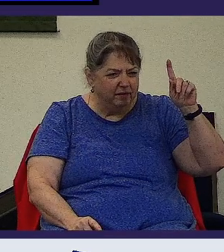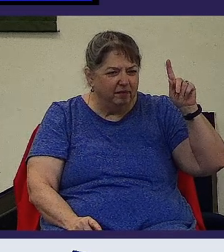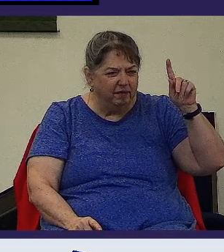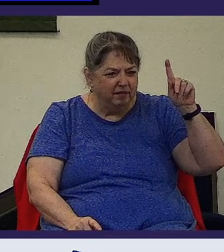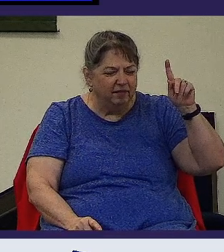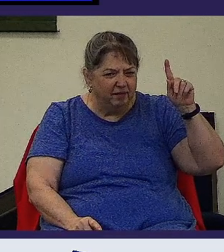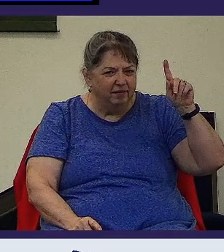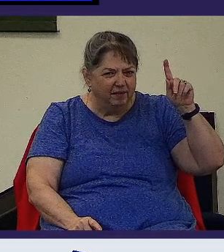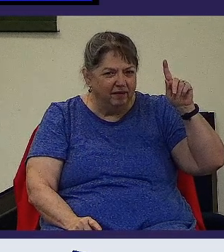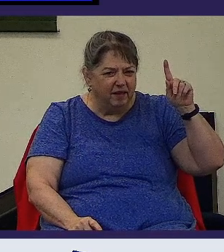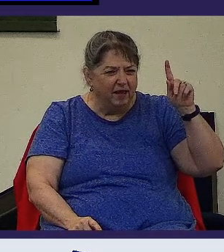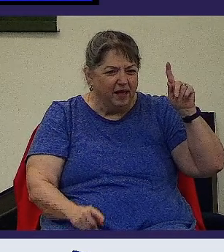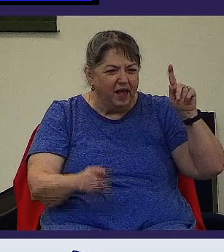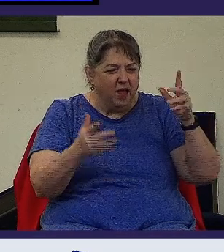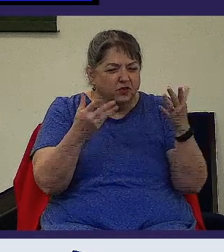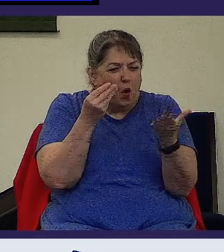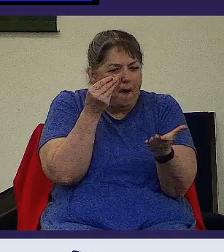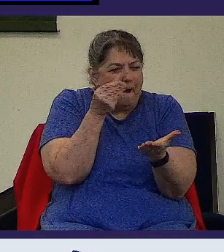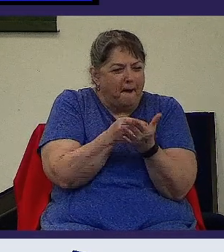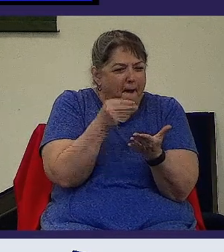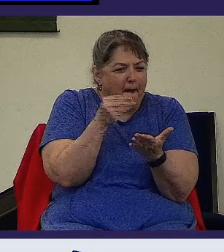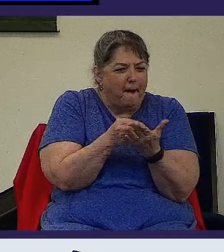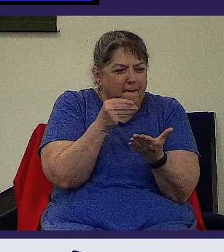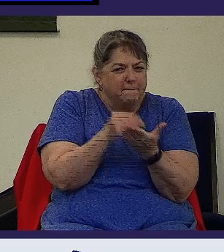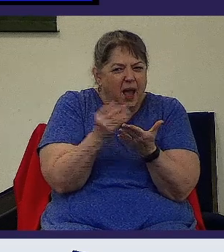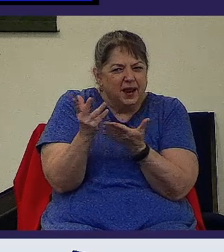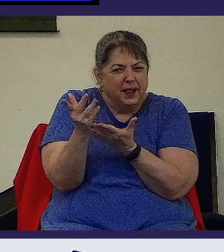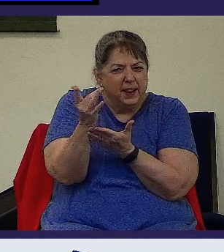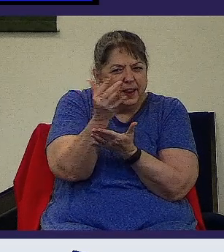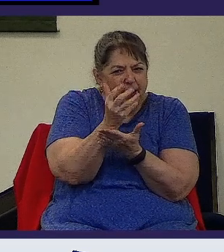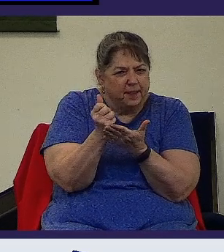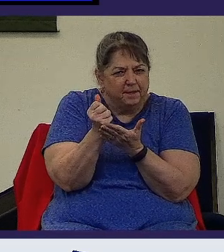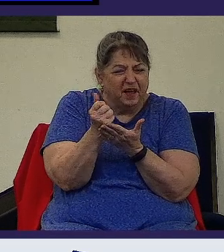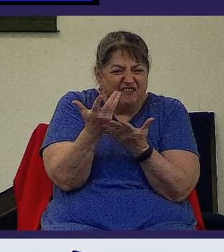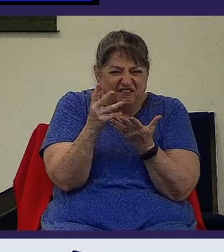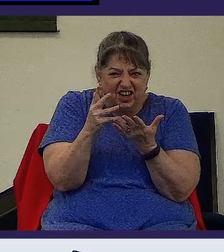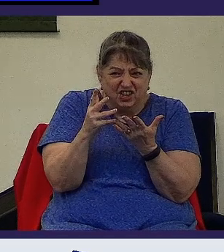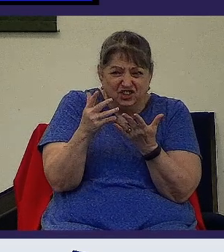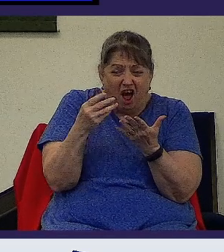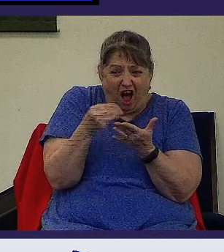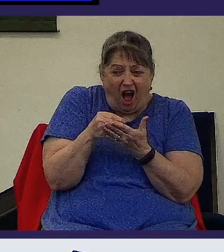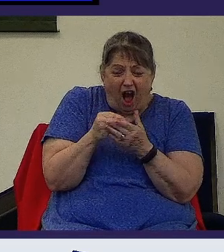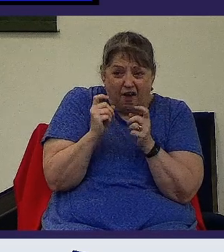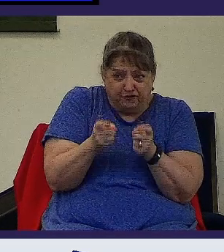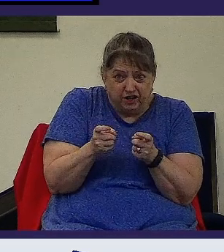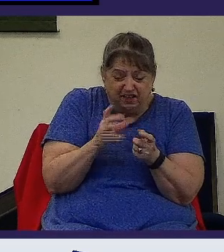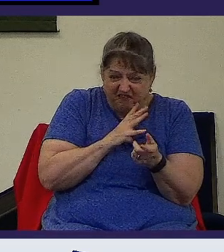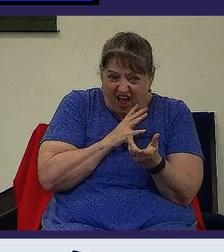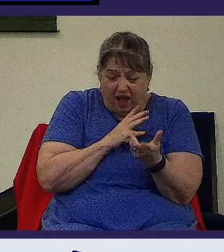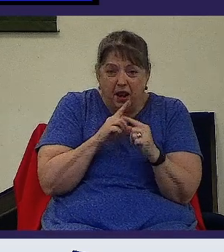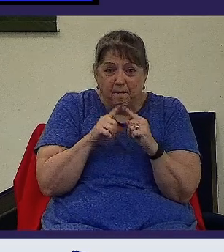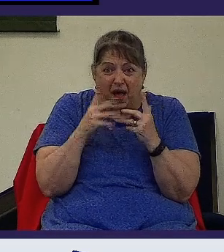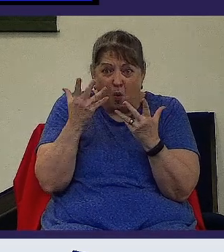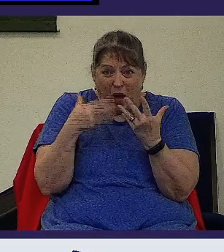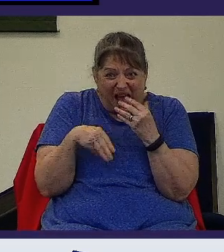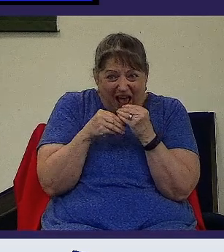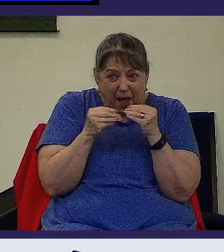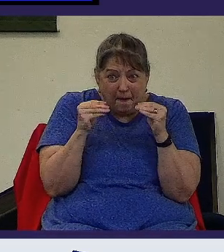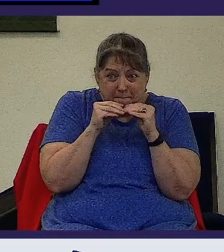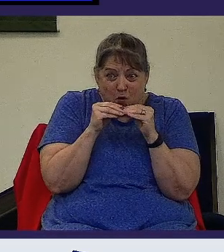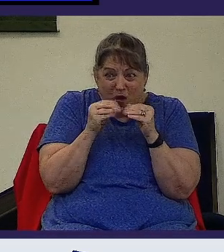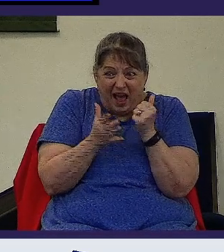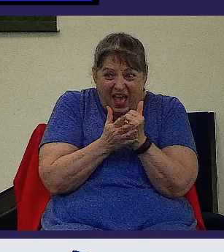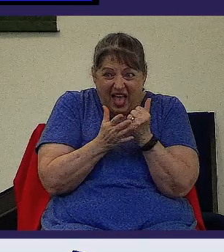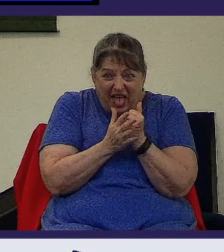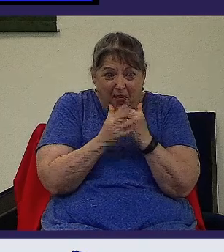as the lord provides giving above and beyond um uh your your tithe to